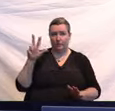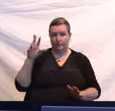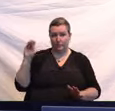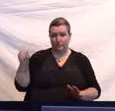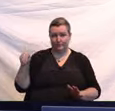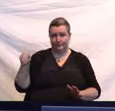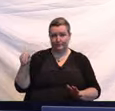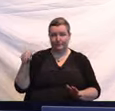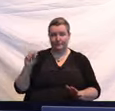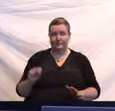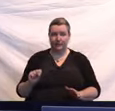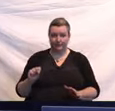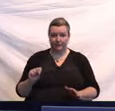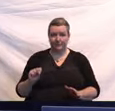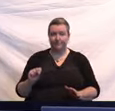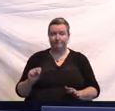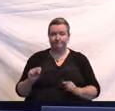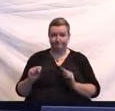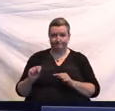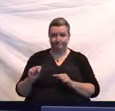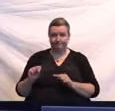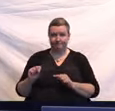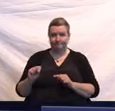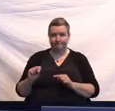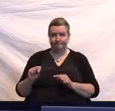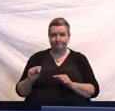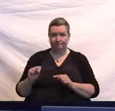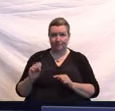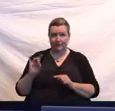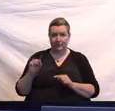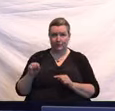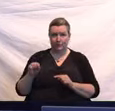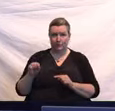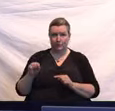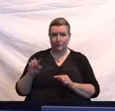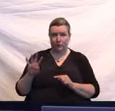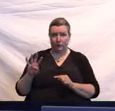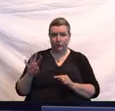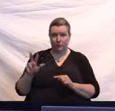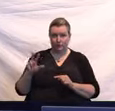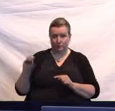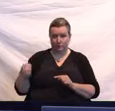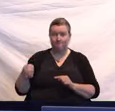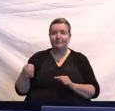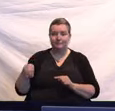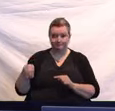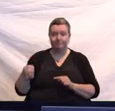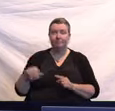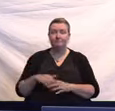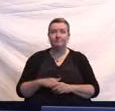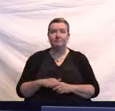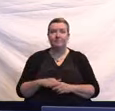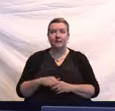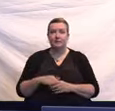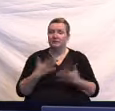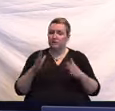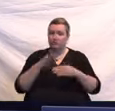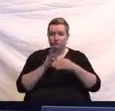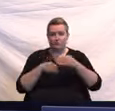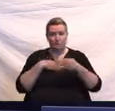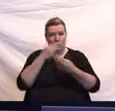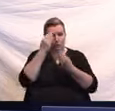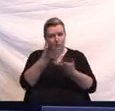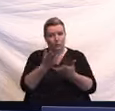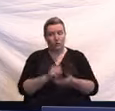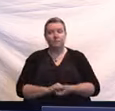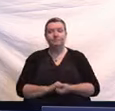8.53%, and the southern part of the state is 8.43%. That concludes my daily report.